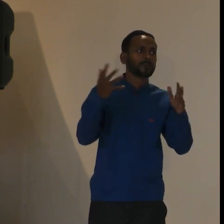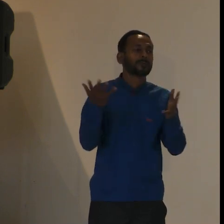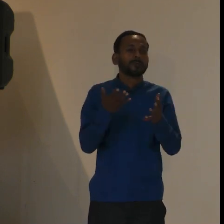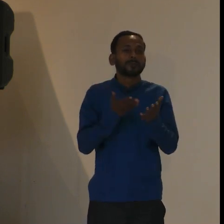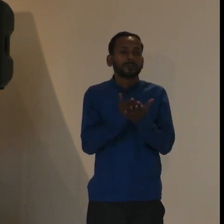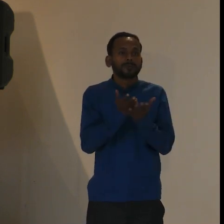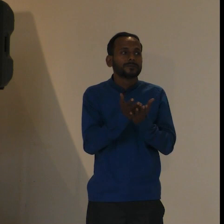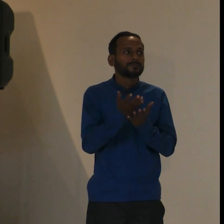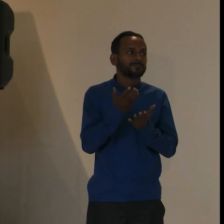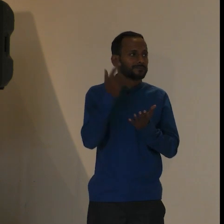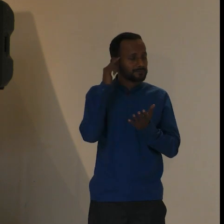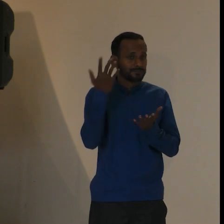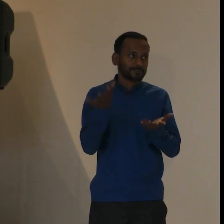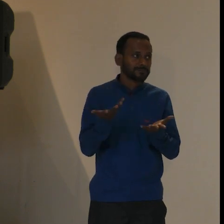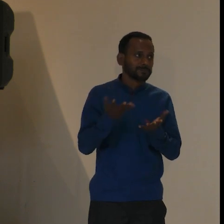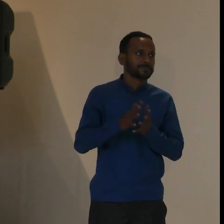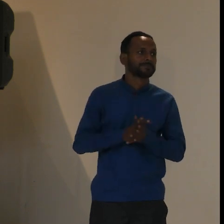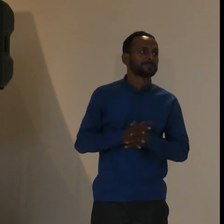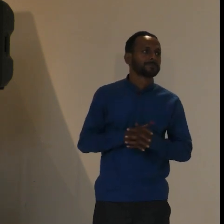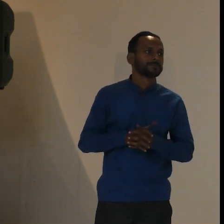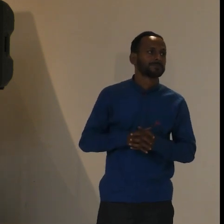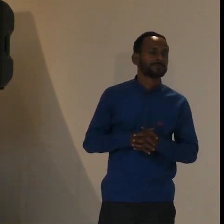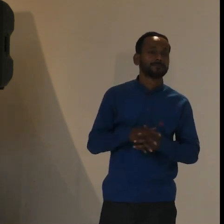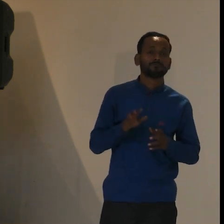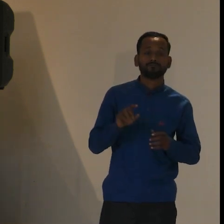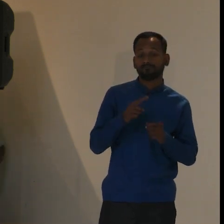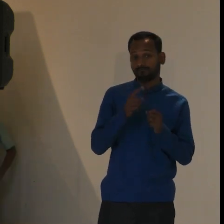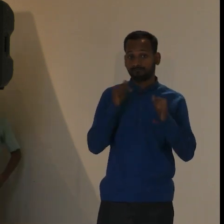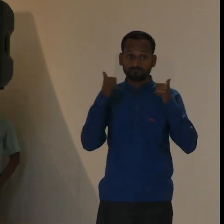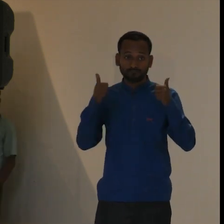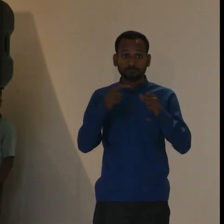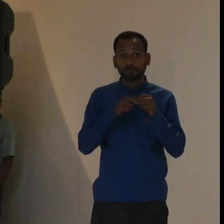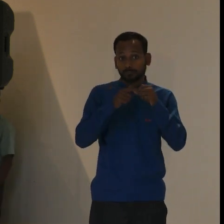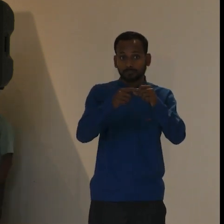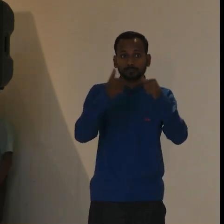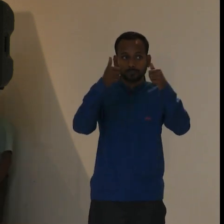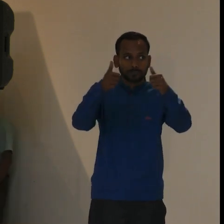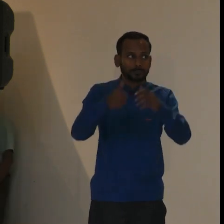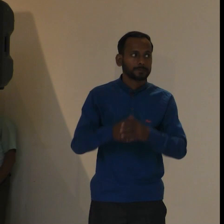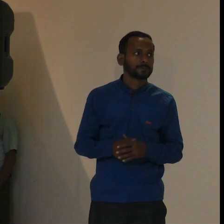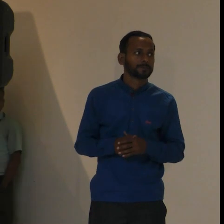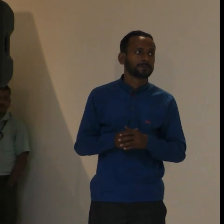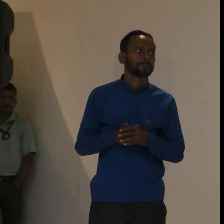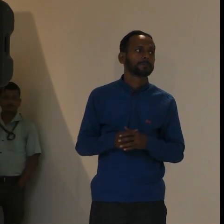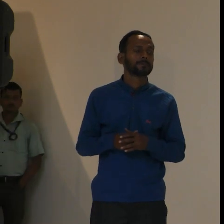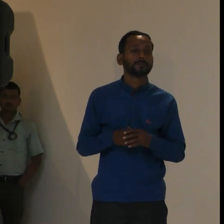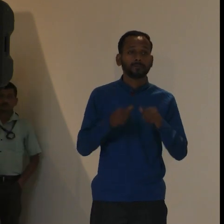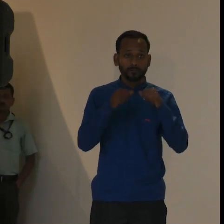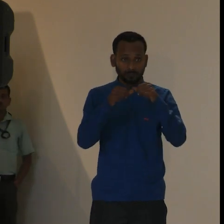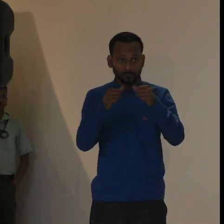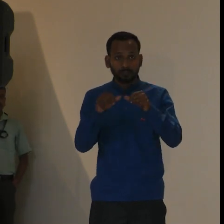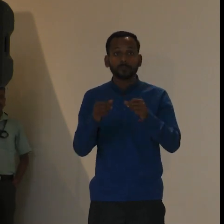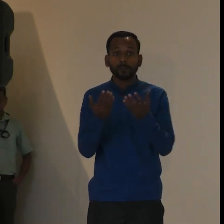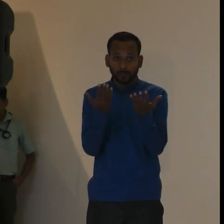don't know. I think that's, I mean, you left us with a great question, and panels should also leave us with questions as many answers